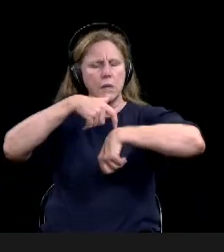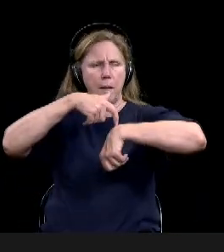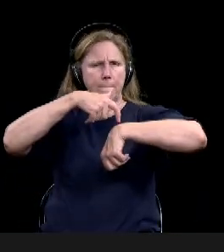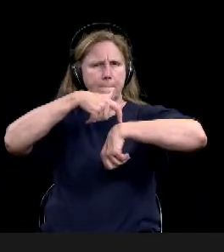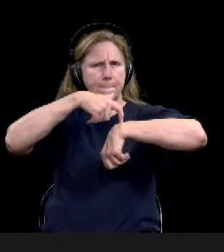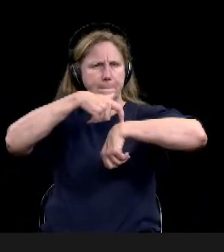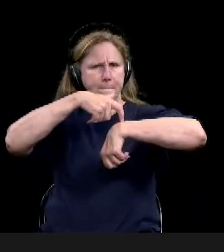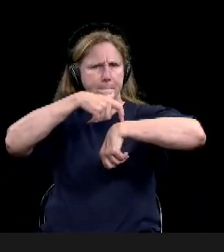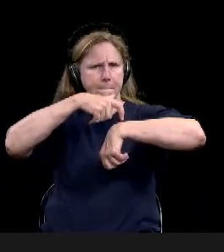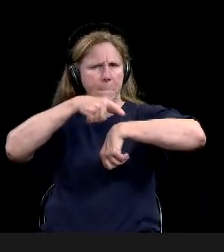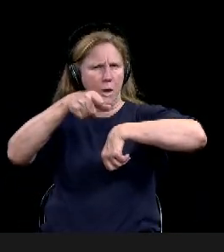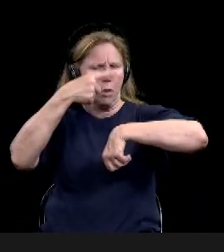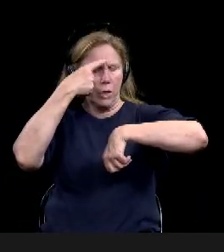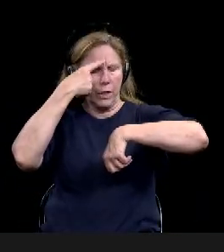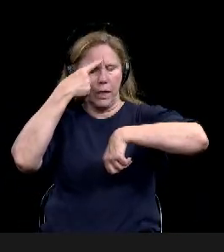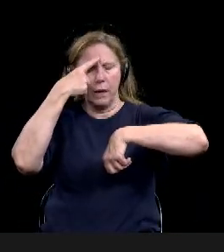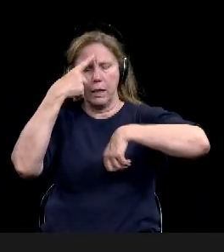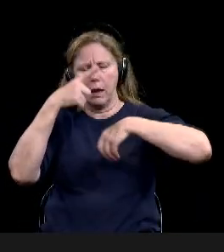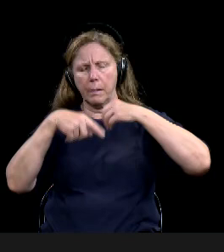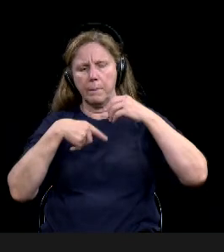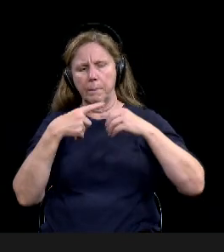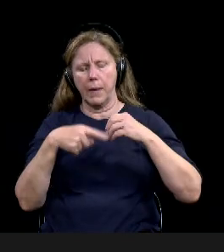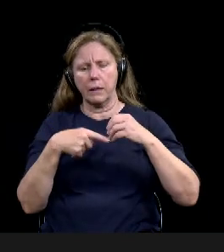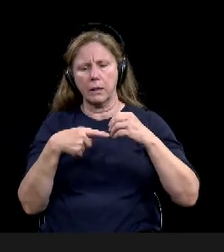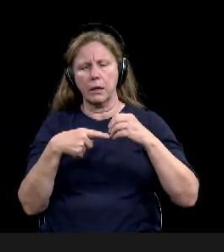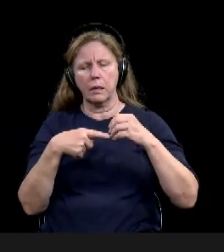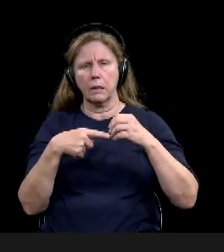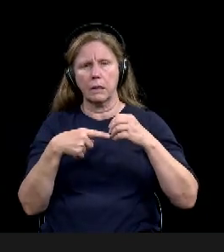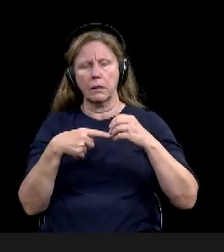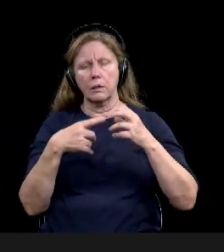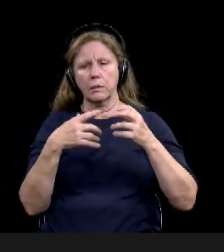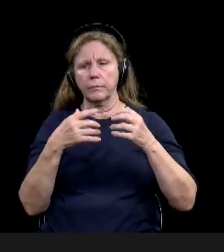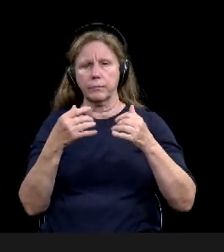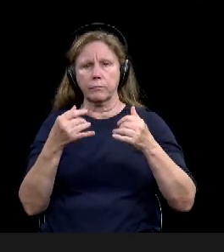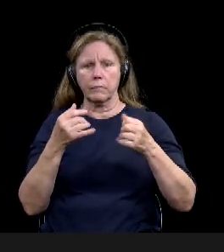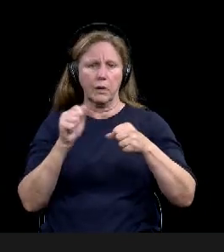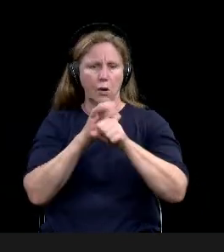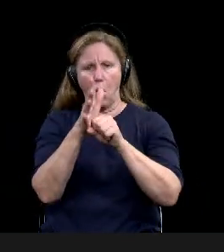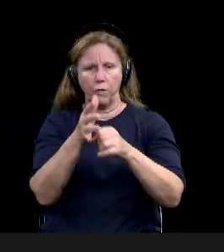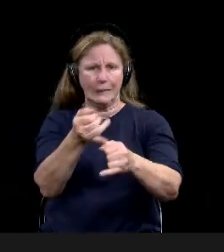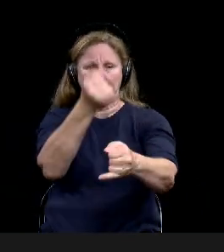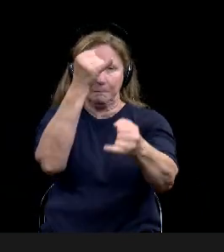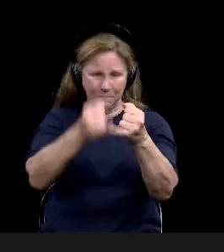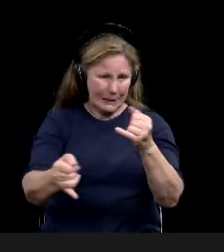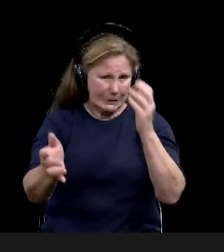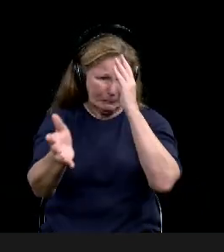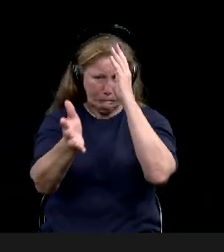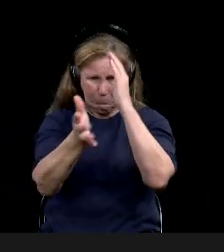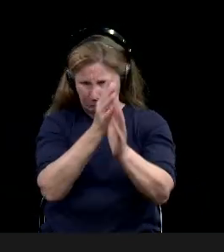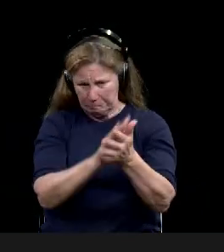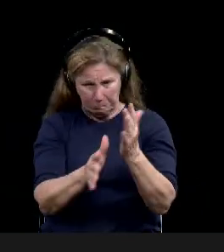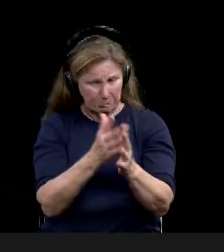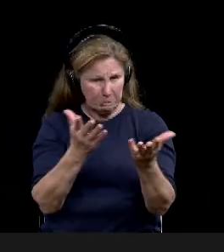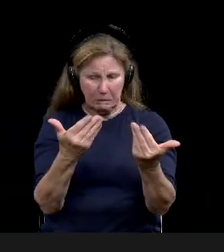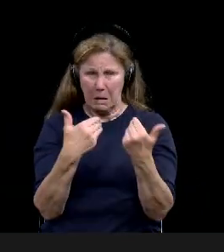there anything that we can predict right now? Or is that just as up in the air as everything has been in this